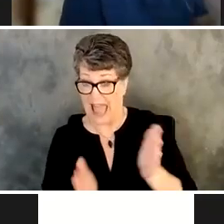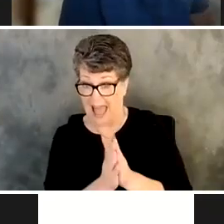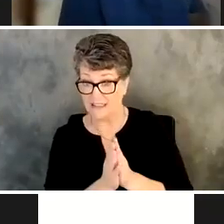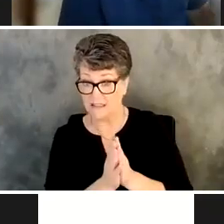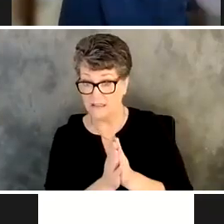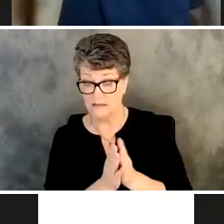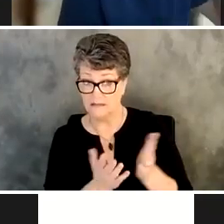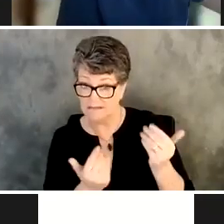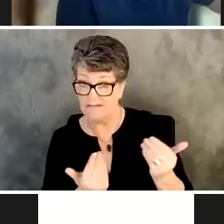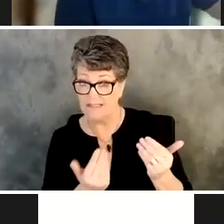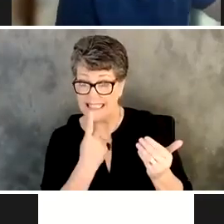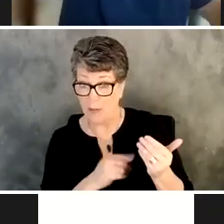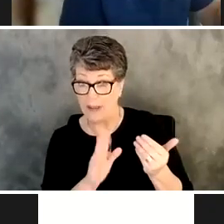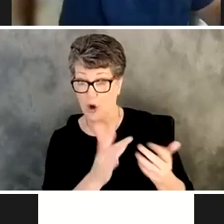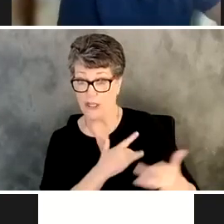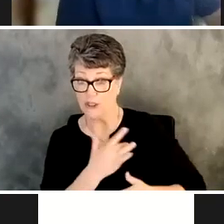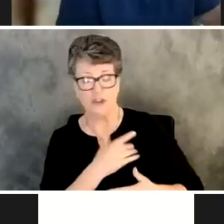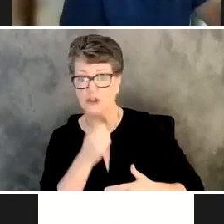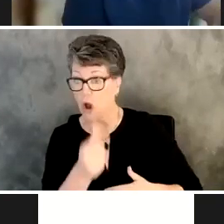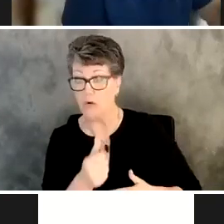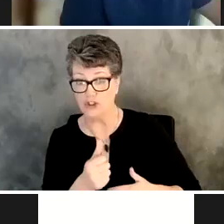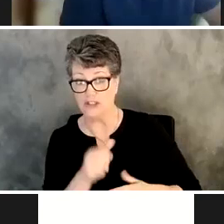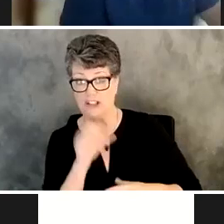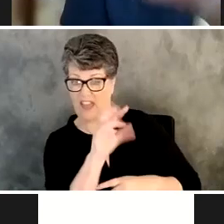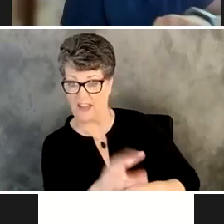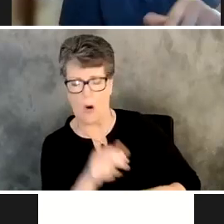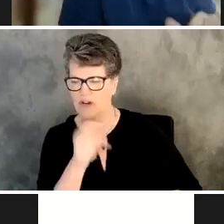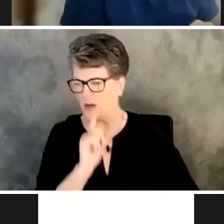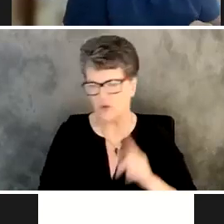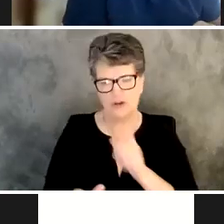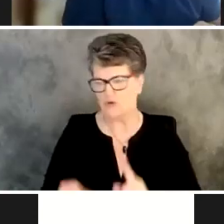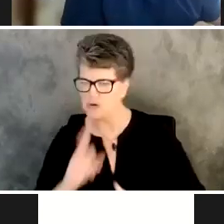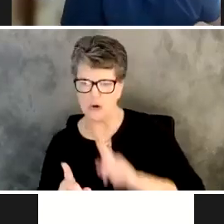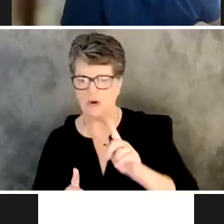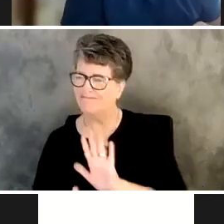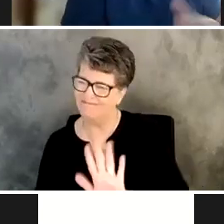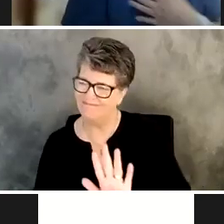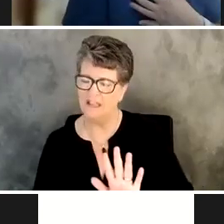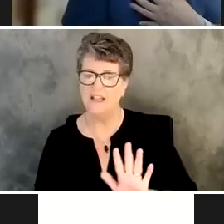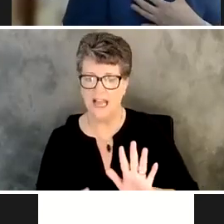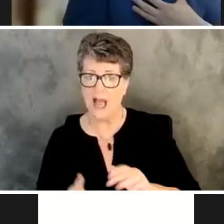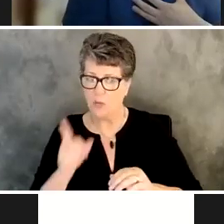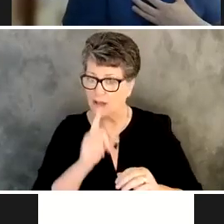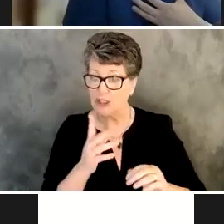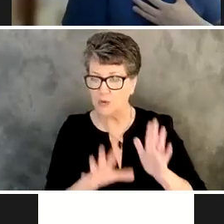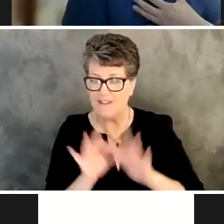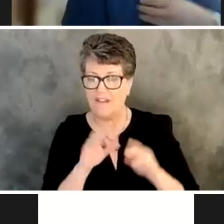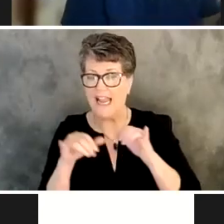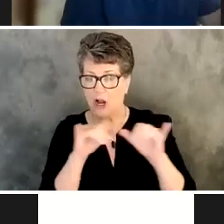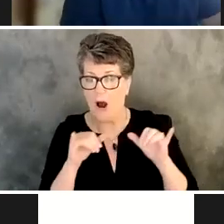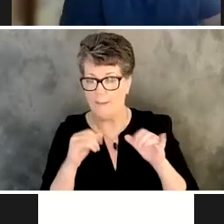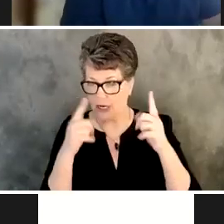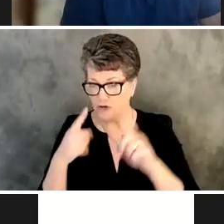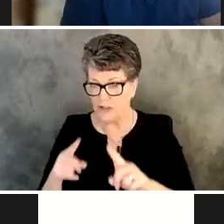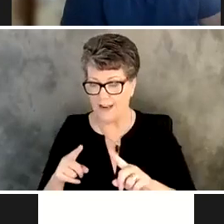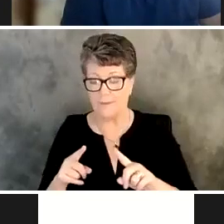Have the person say the concerns and don't try to just go right at them again and say, well, that's not true. And that's not true. And that's not true. Right. Is really, you just want to find common ground there.